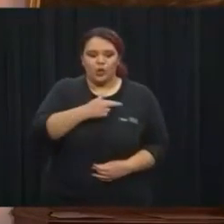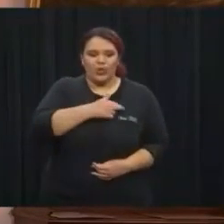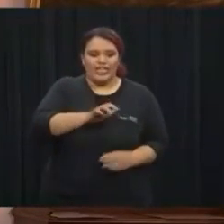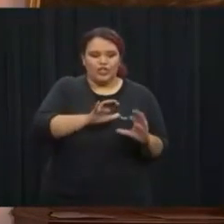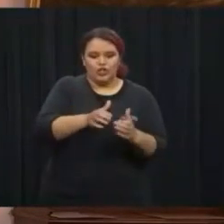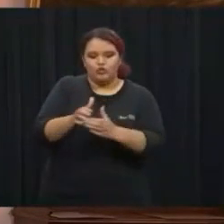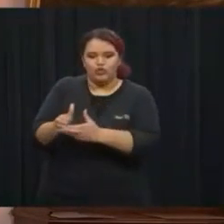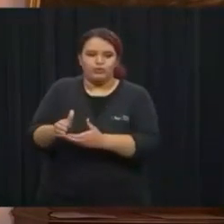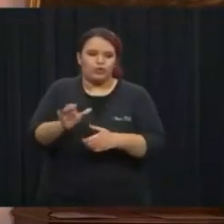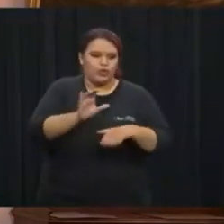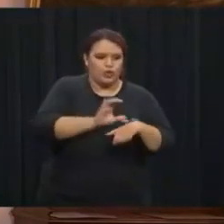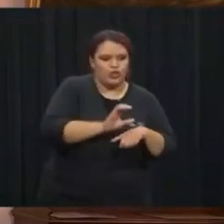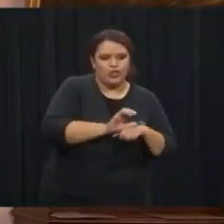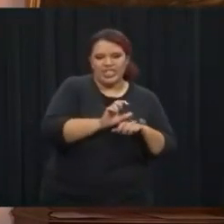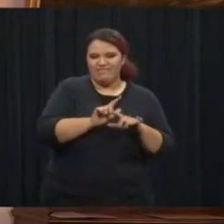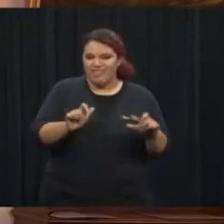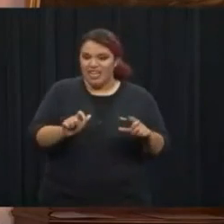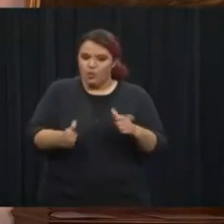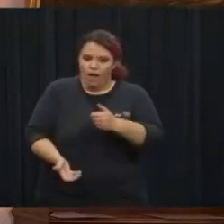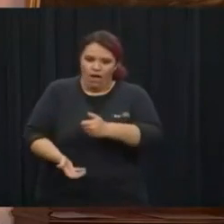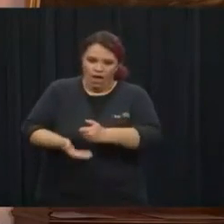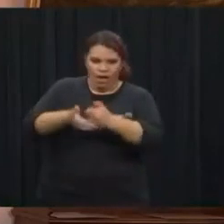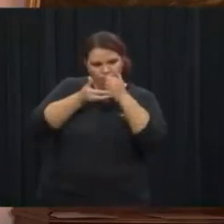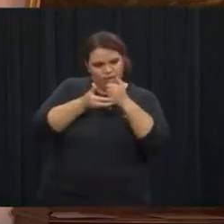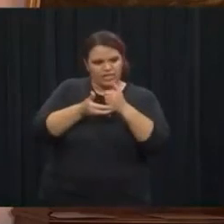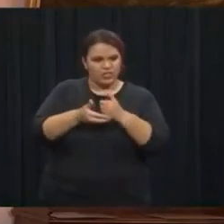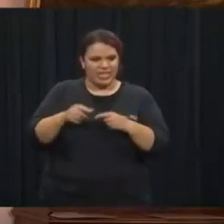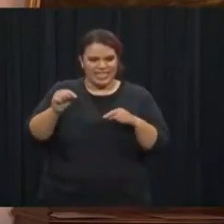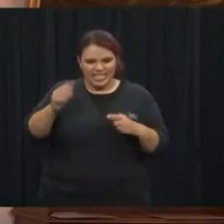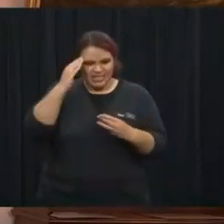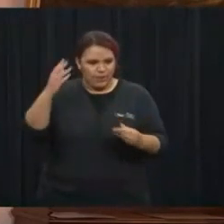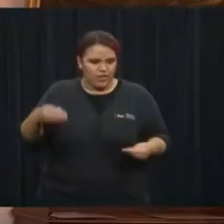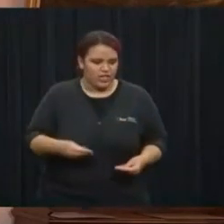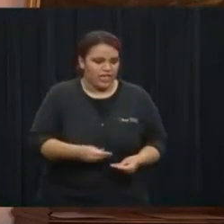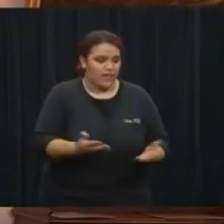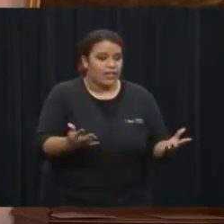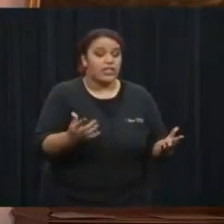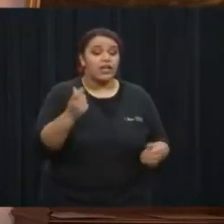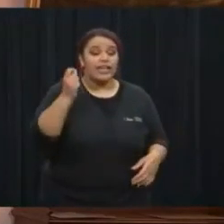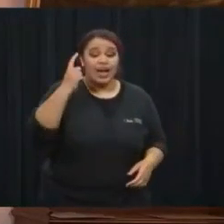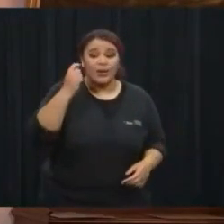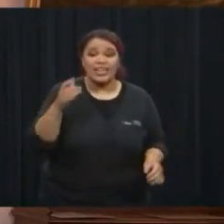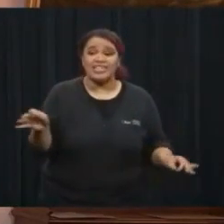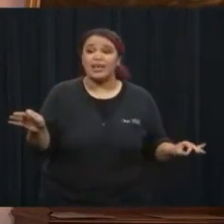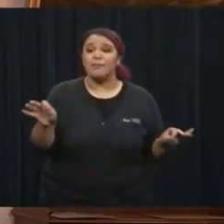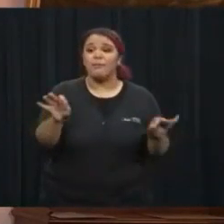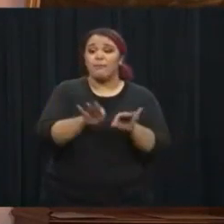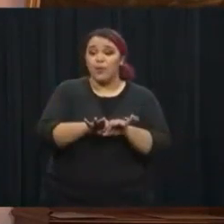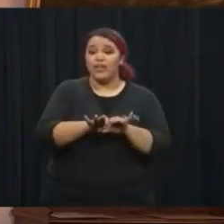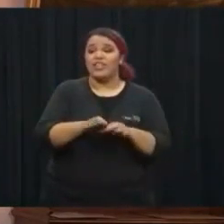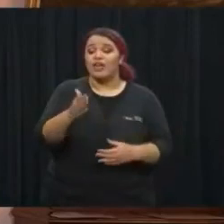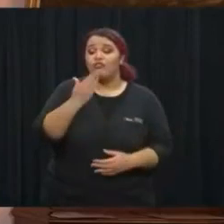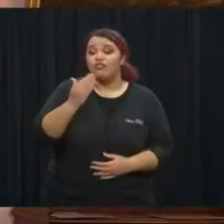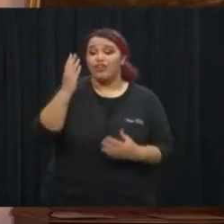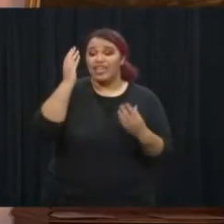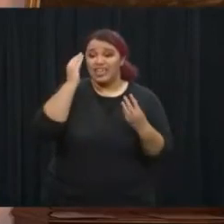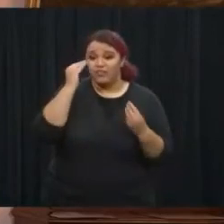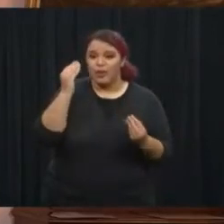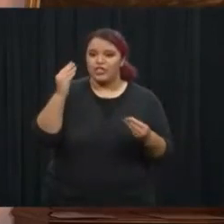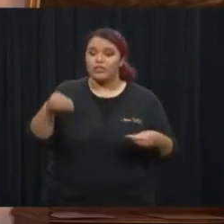think we have really got to, we're changing our guidance almost daily. Even our notes